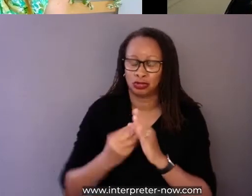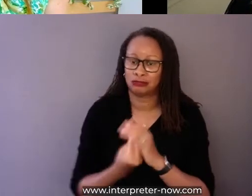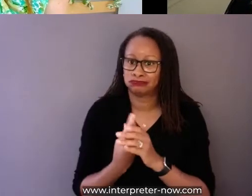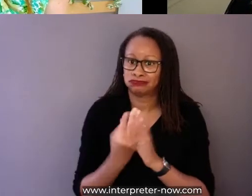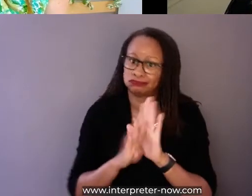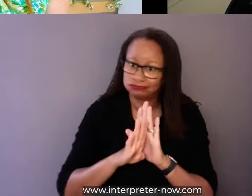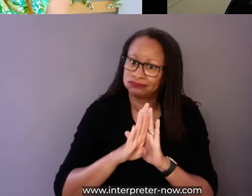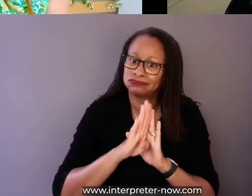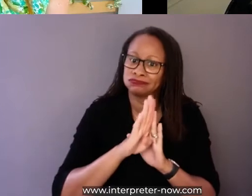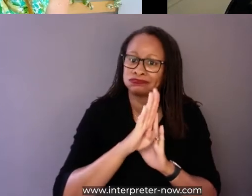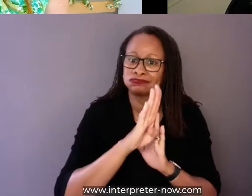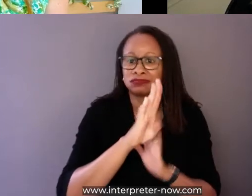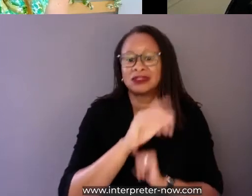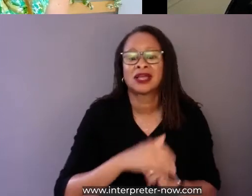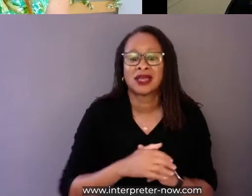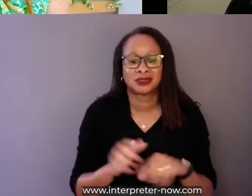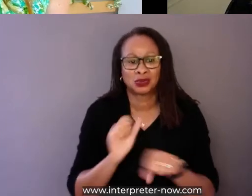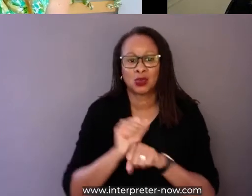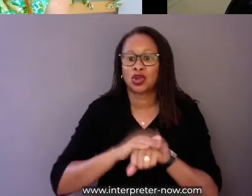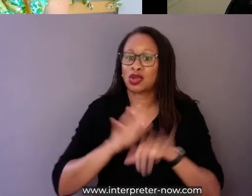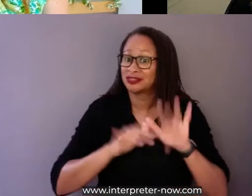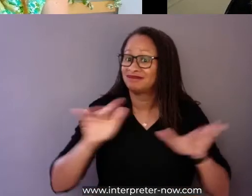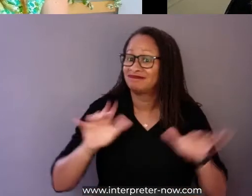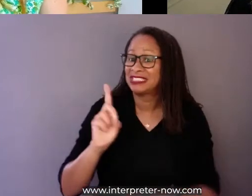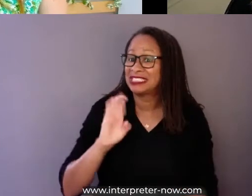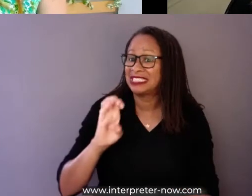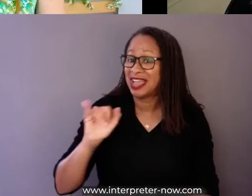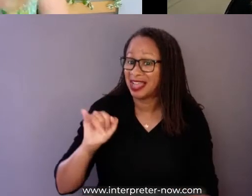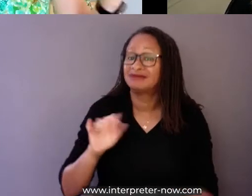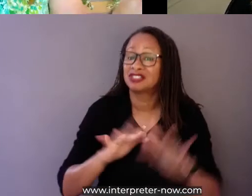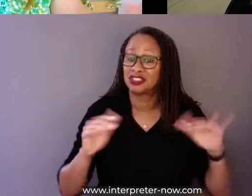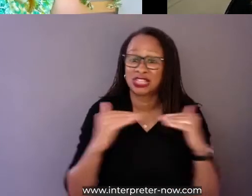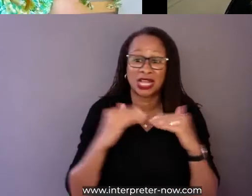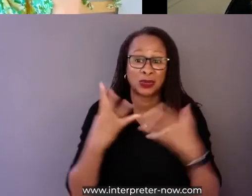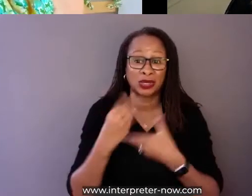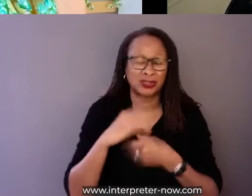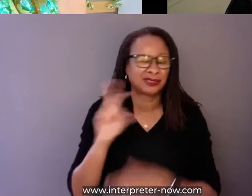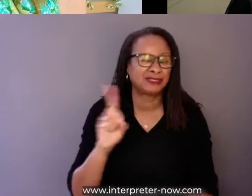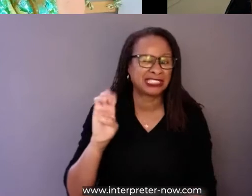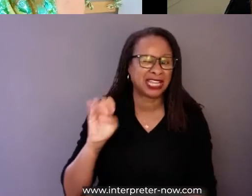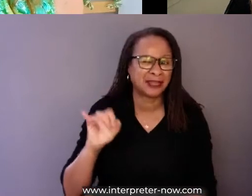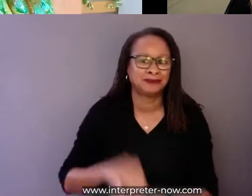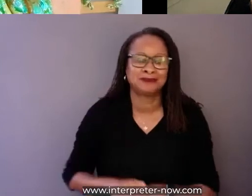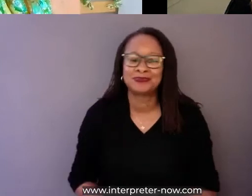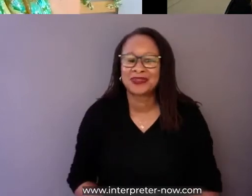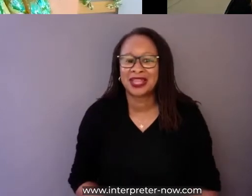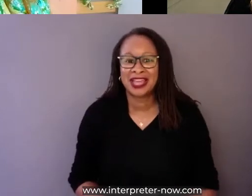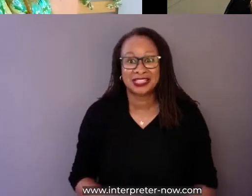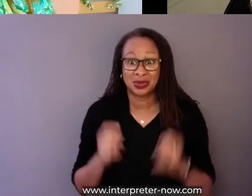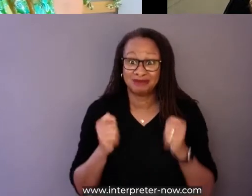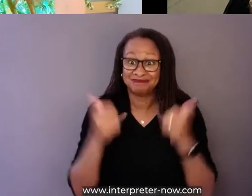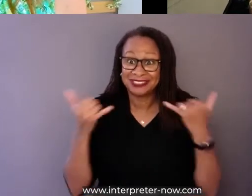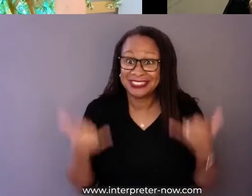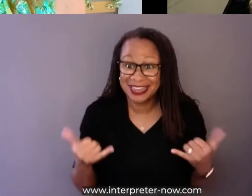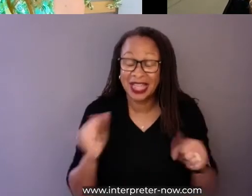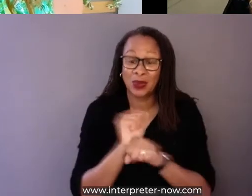off to work on diversity, equity, and inclusion. So flash forward today, and now you're working with Alexis as